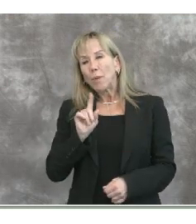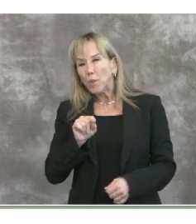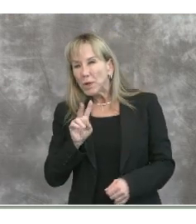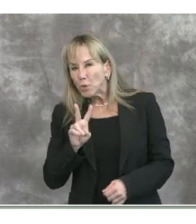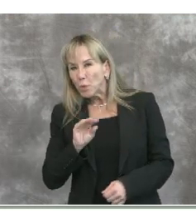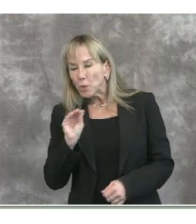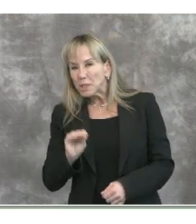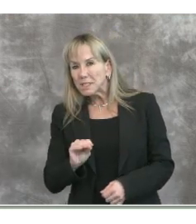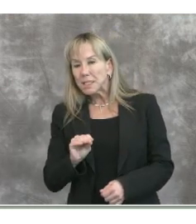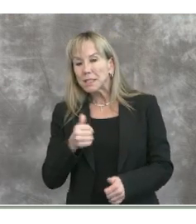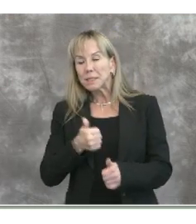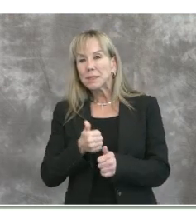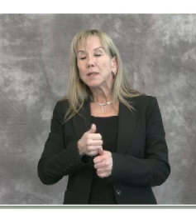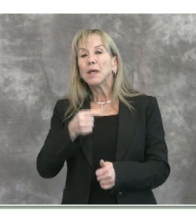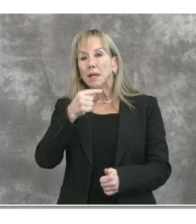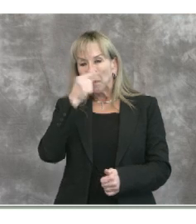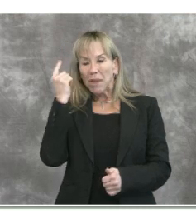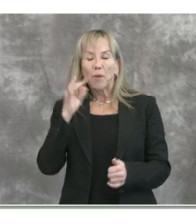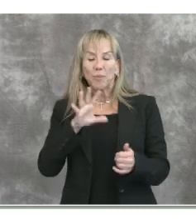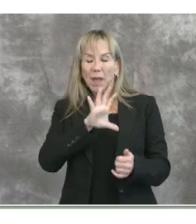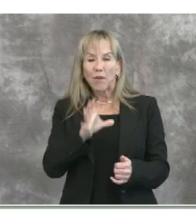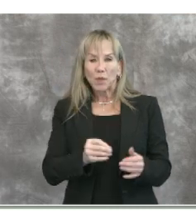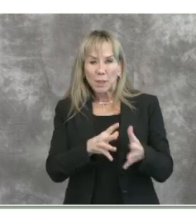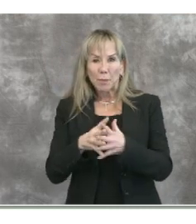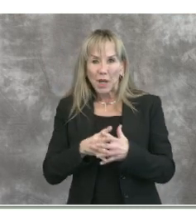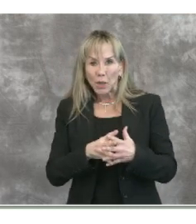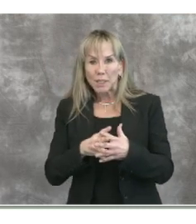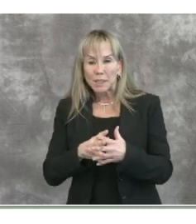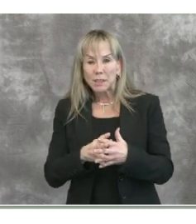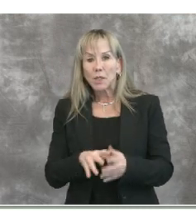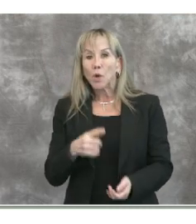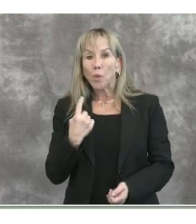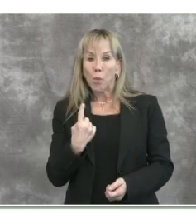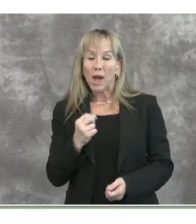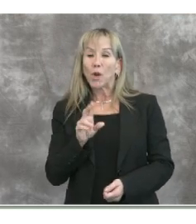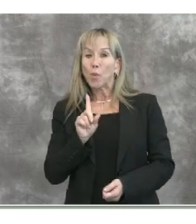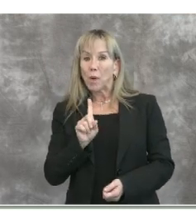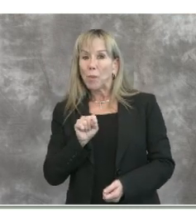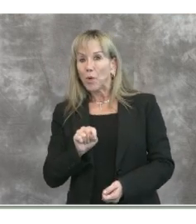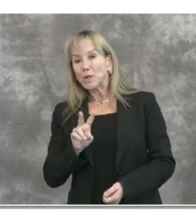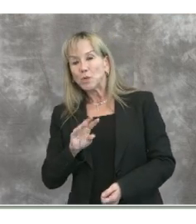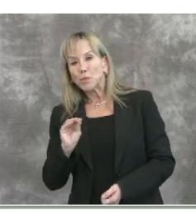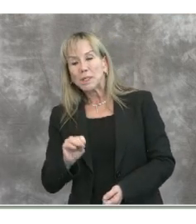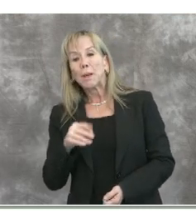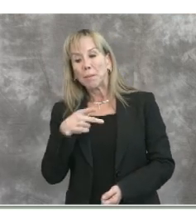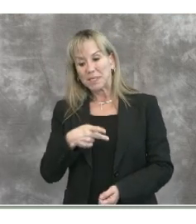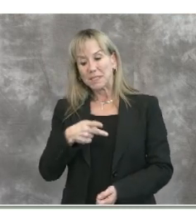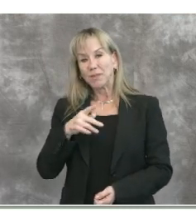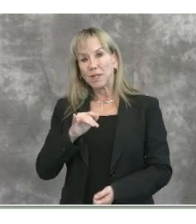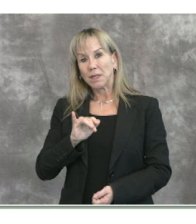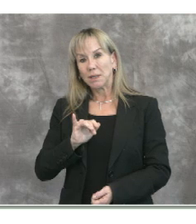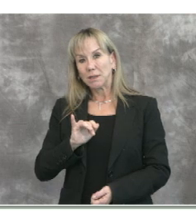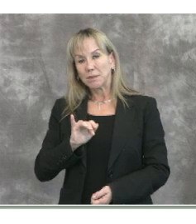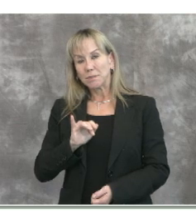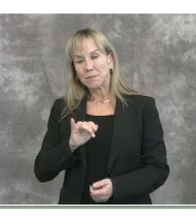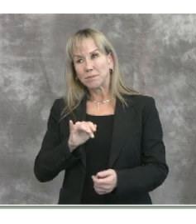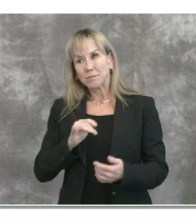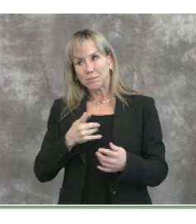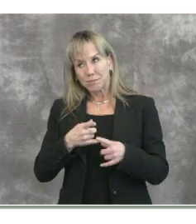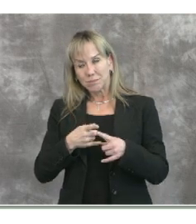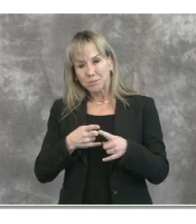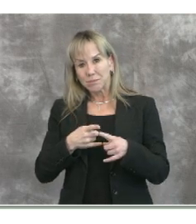1.2%, is Black or African American, 1 or 1.2% is